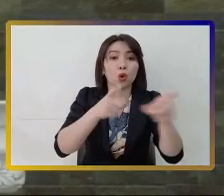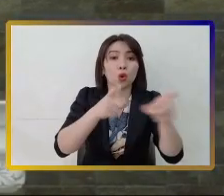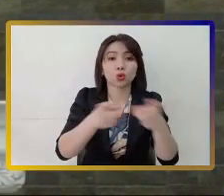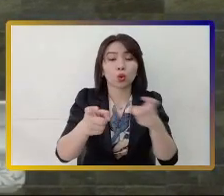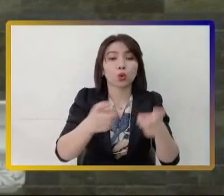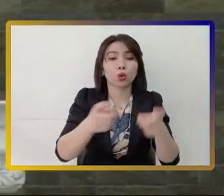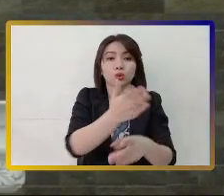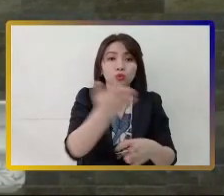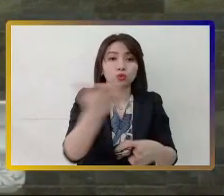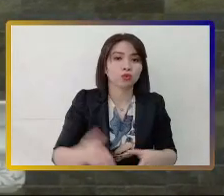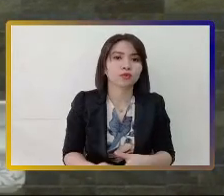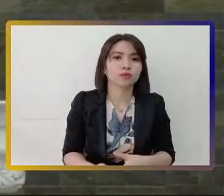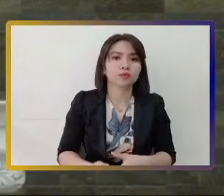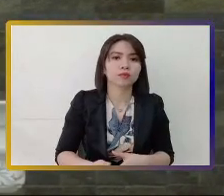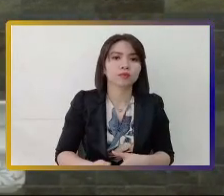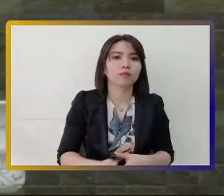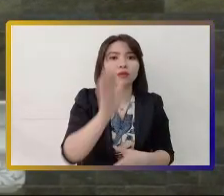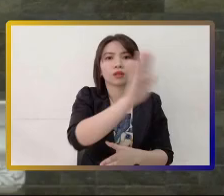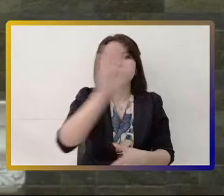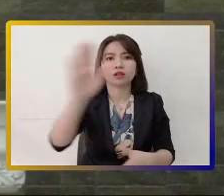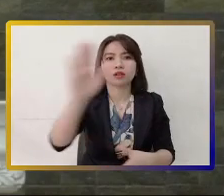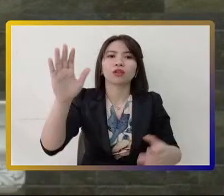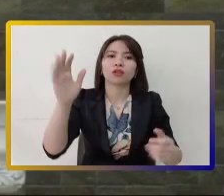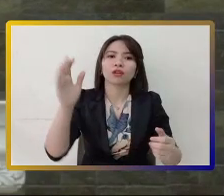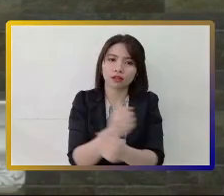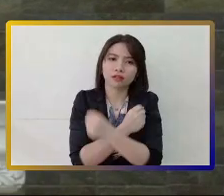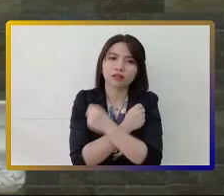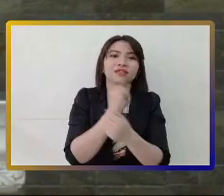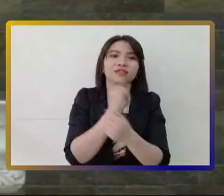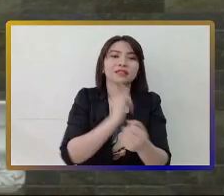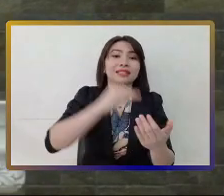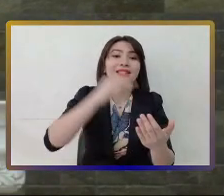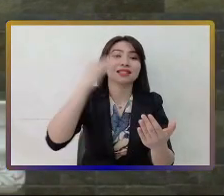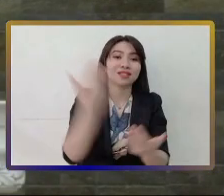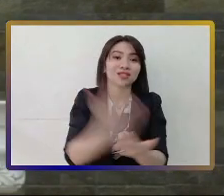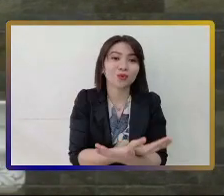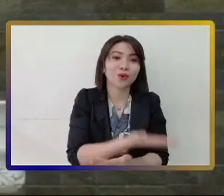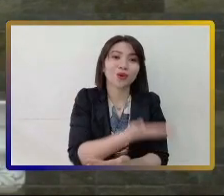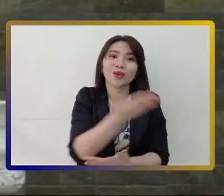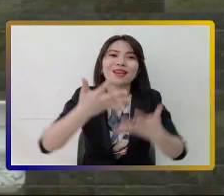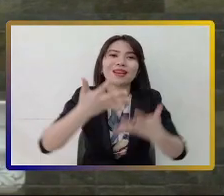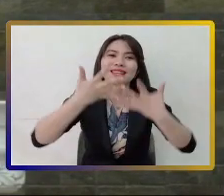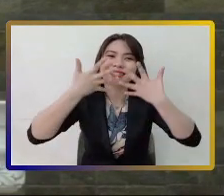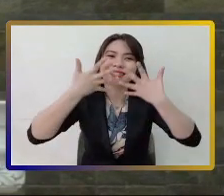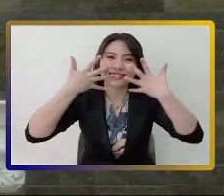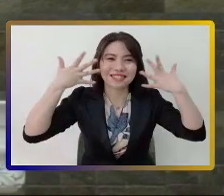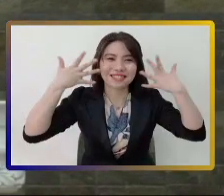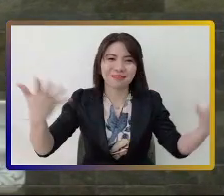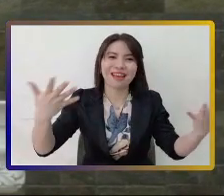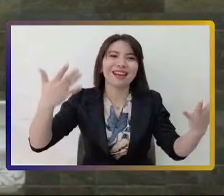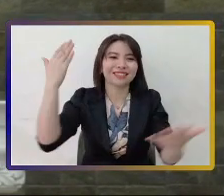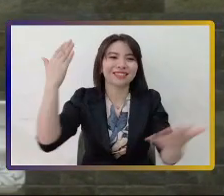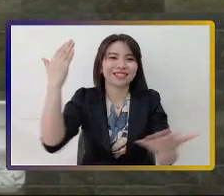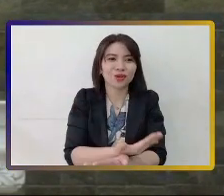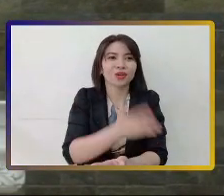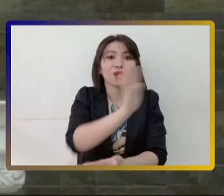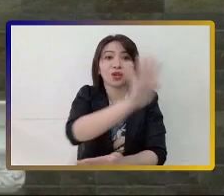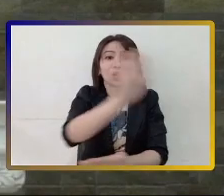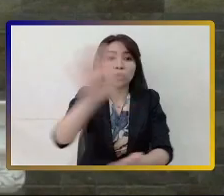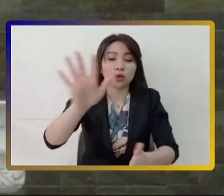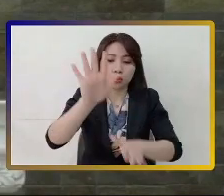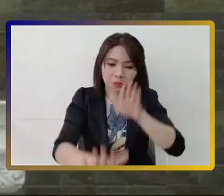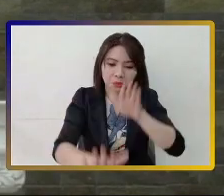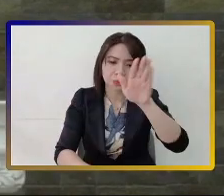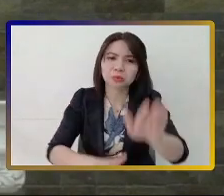your love will never be the same. Your smile will never be the same. Your walk will never be the